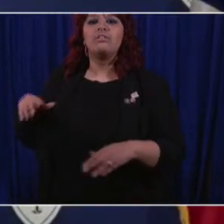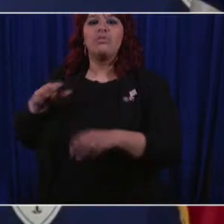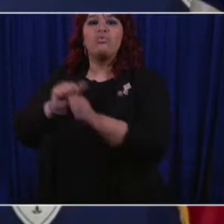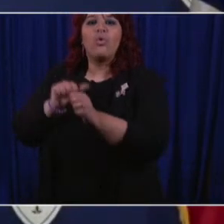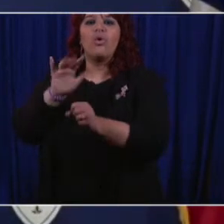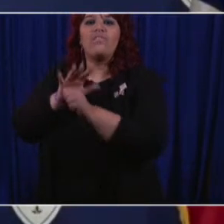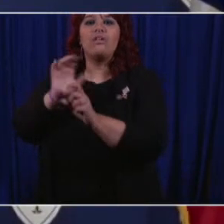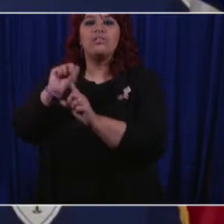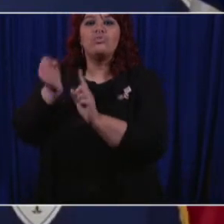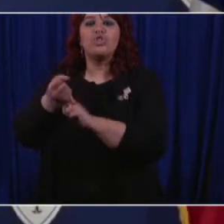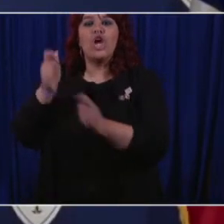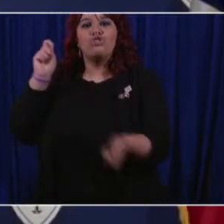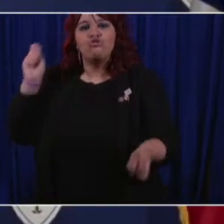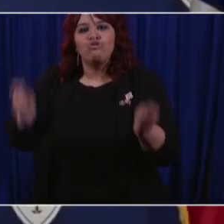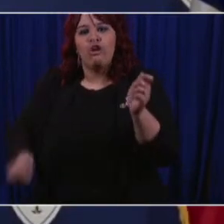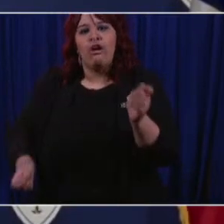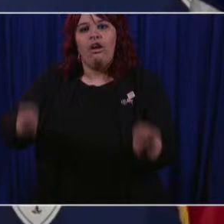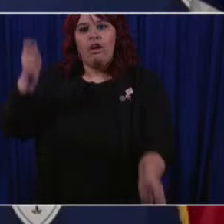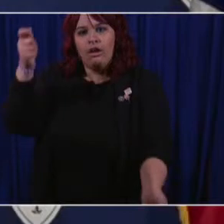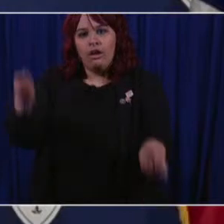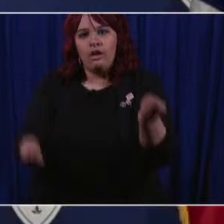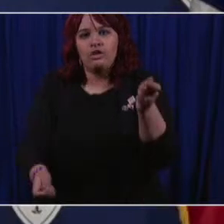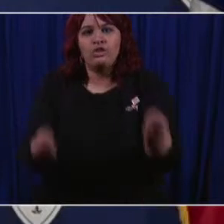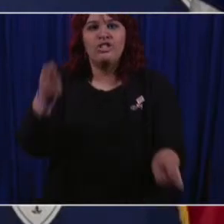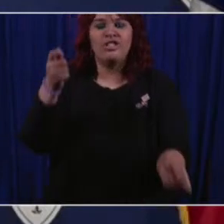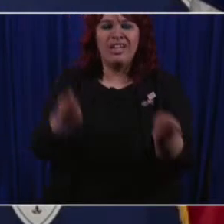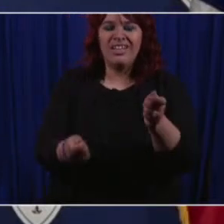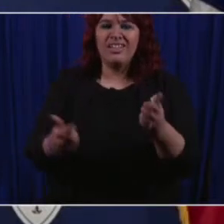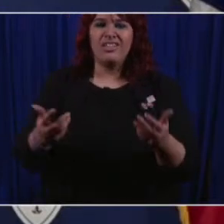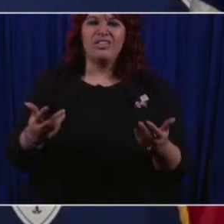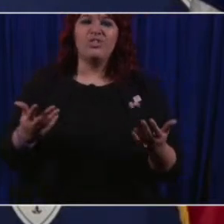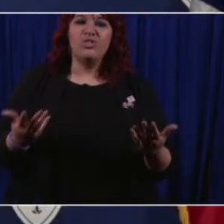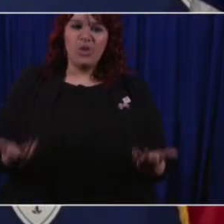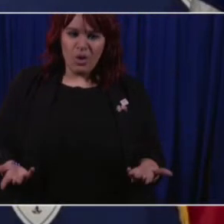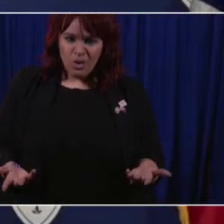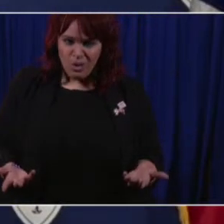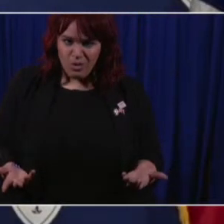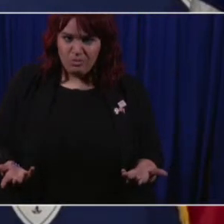going to concentrate on those two things that make the biggest difference.